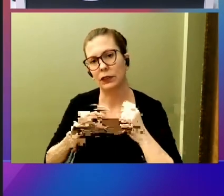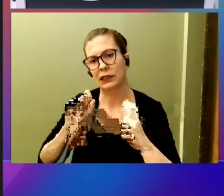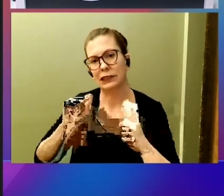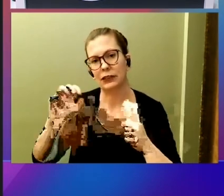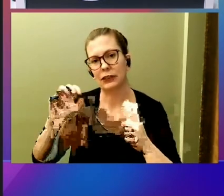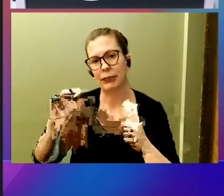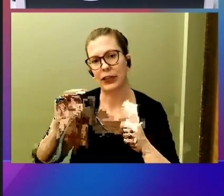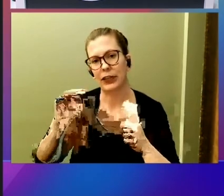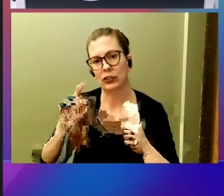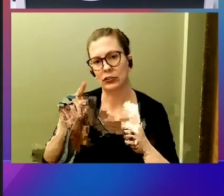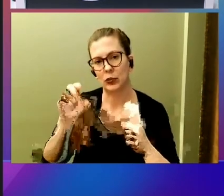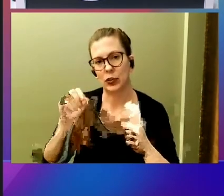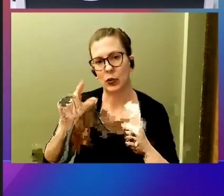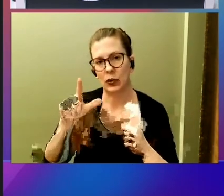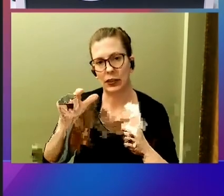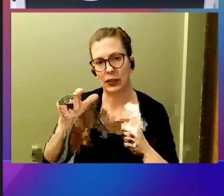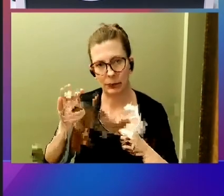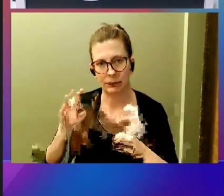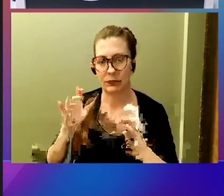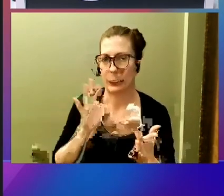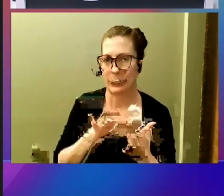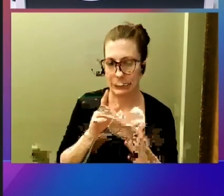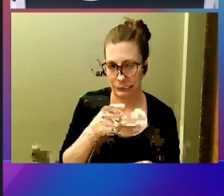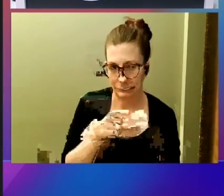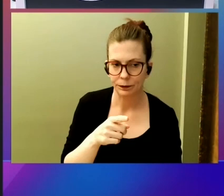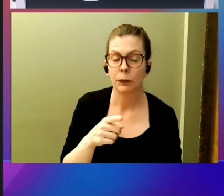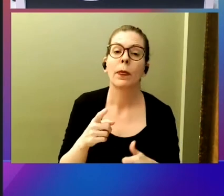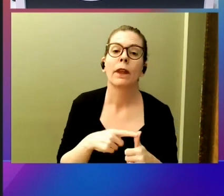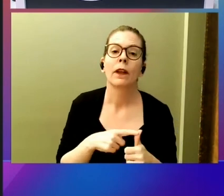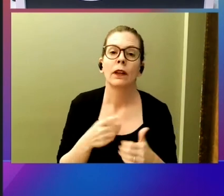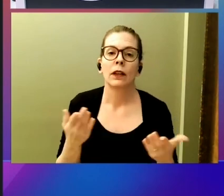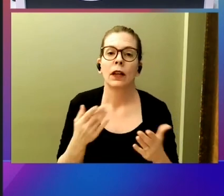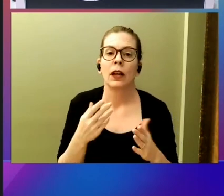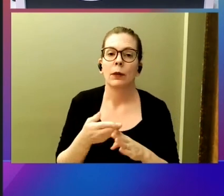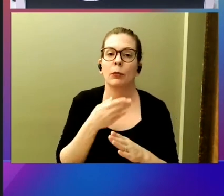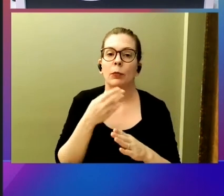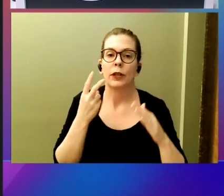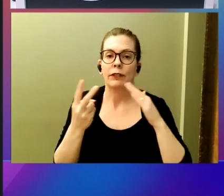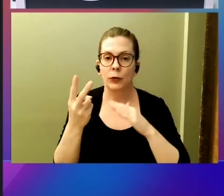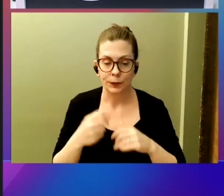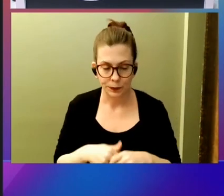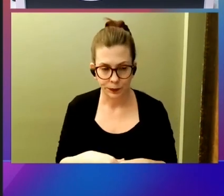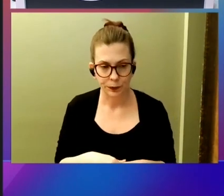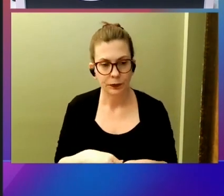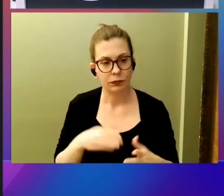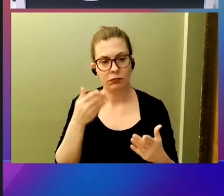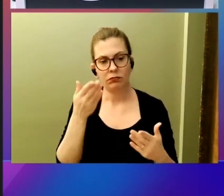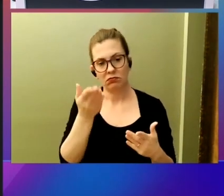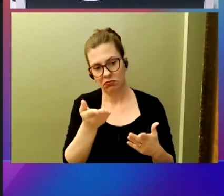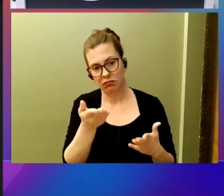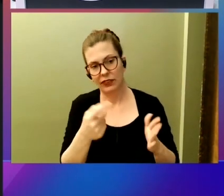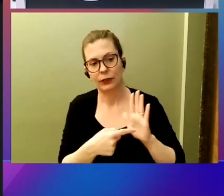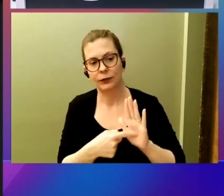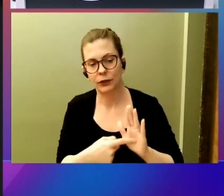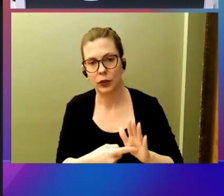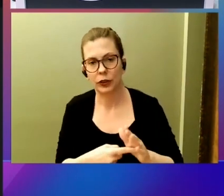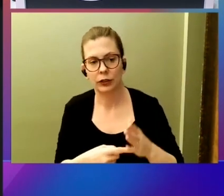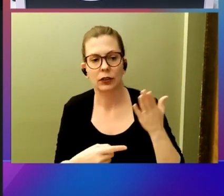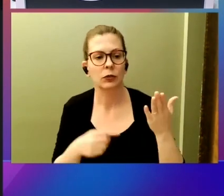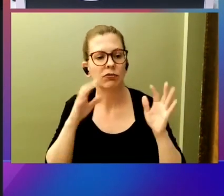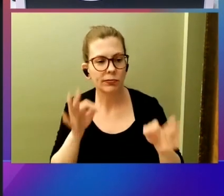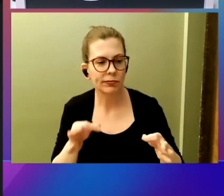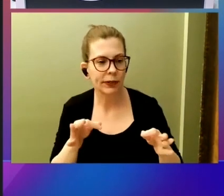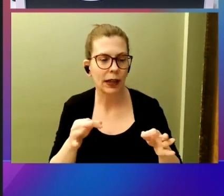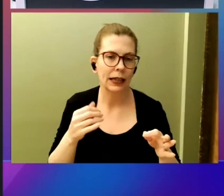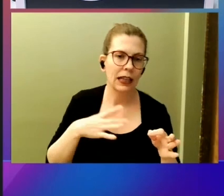to click this link, and the first thing we get is a preview. So we get a preview of this notebook. We can determine if we like this,